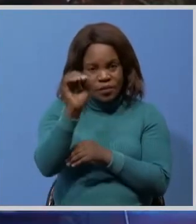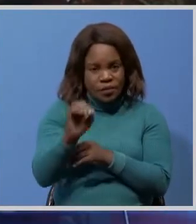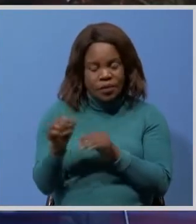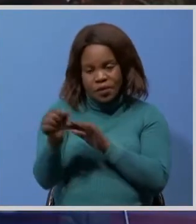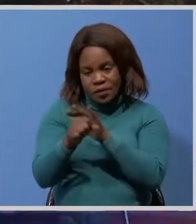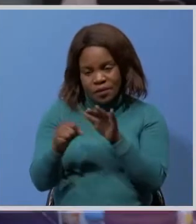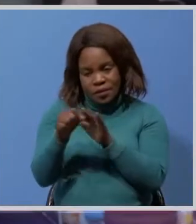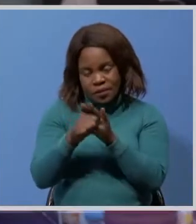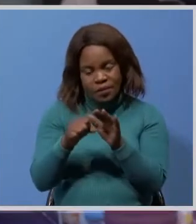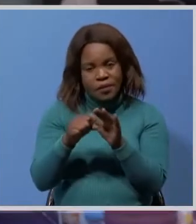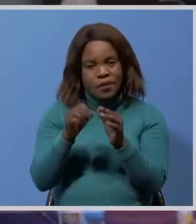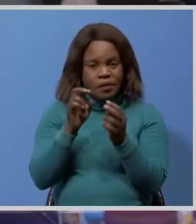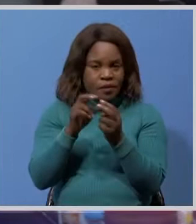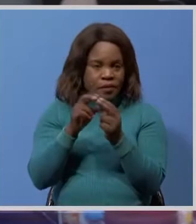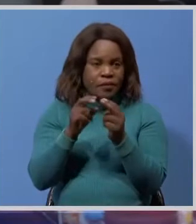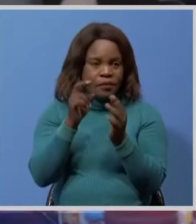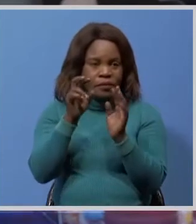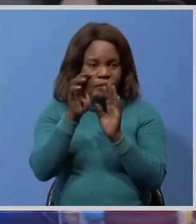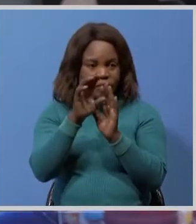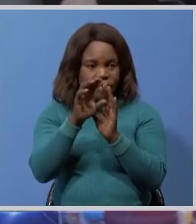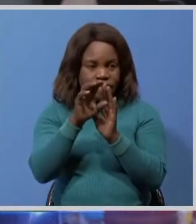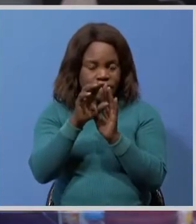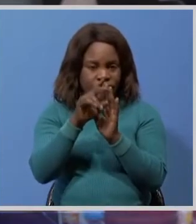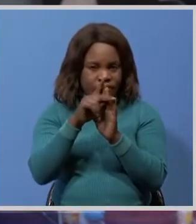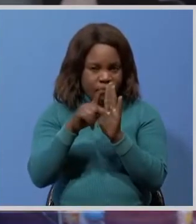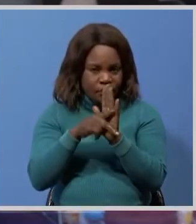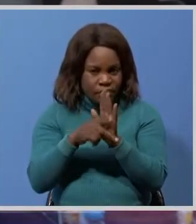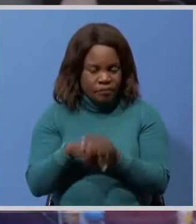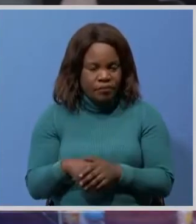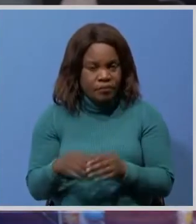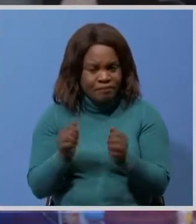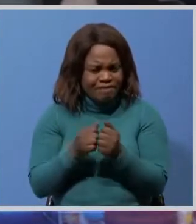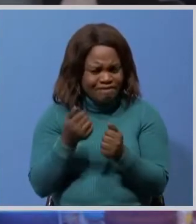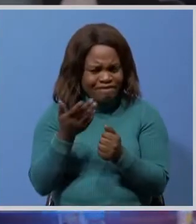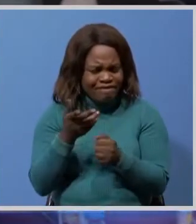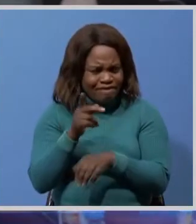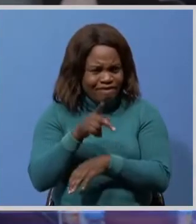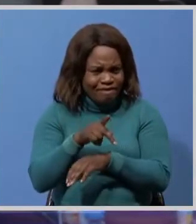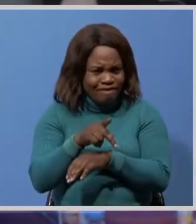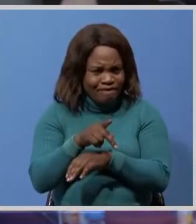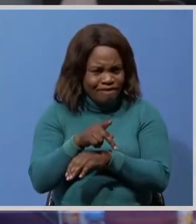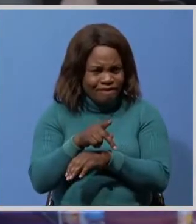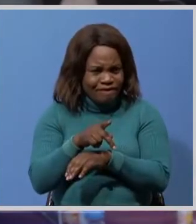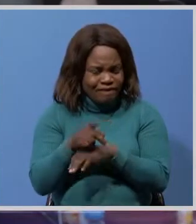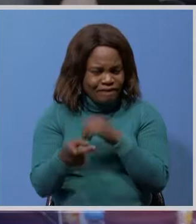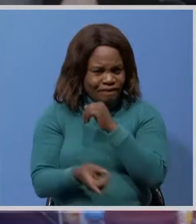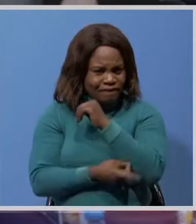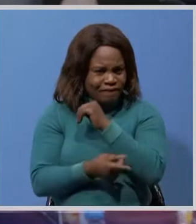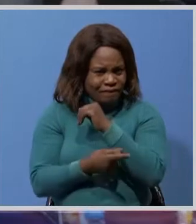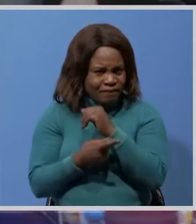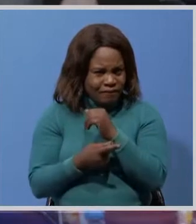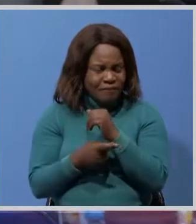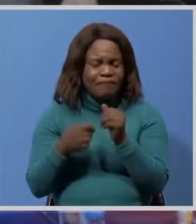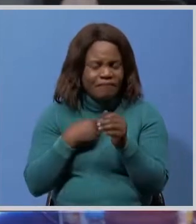subcontracting policy. We are also grateful that with this development, the $11 million